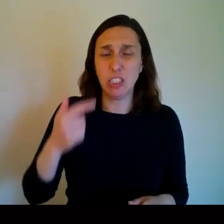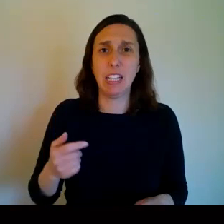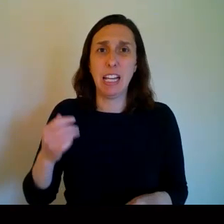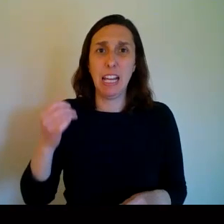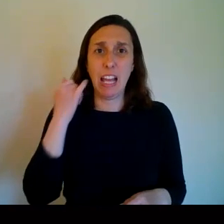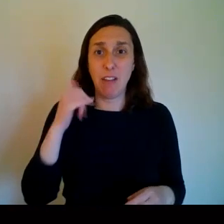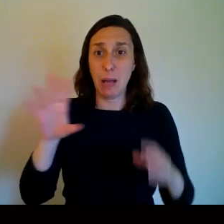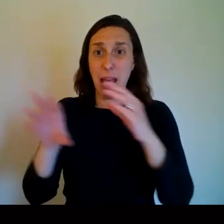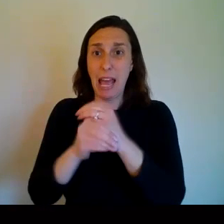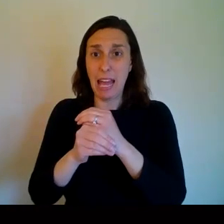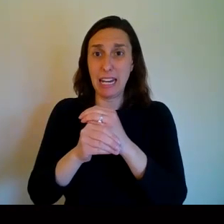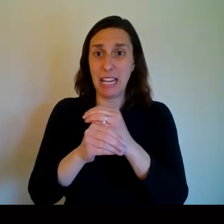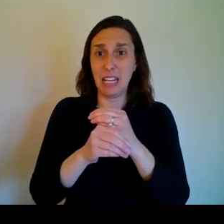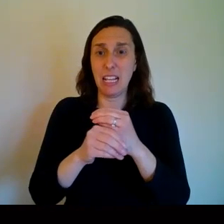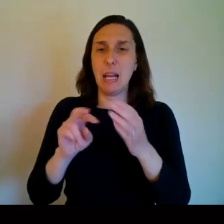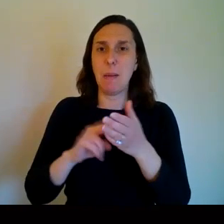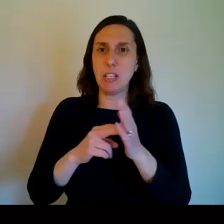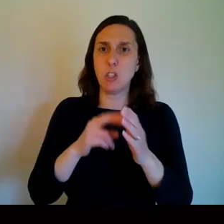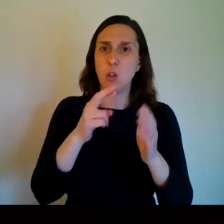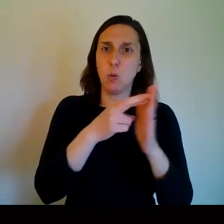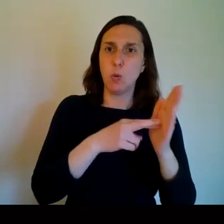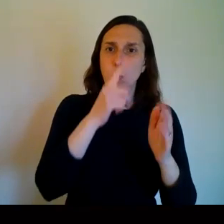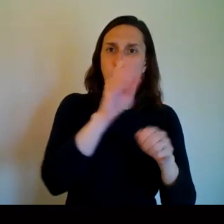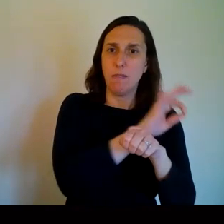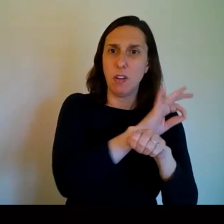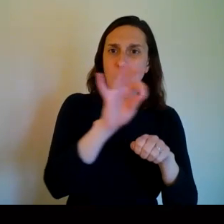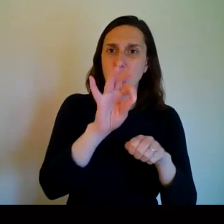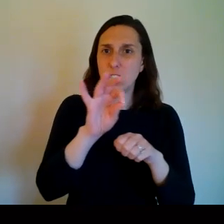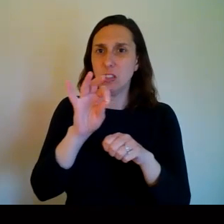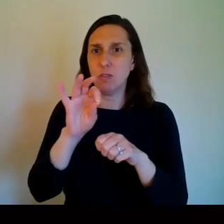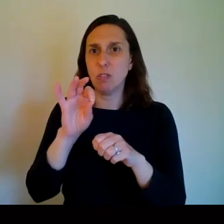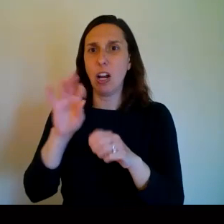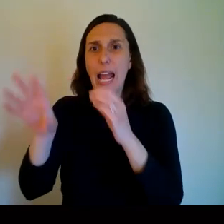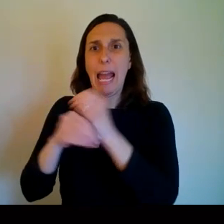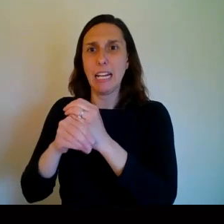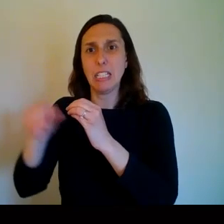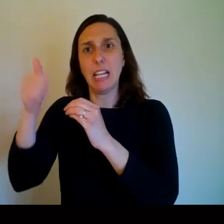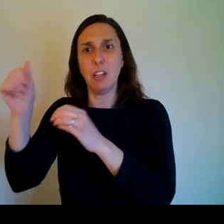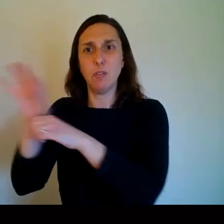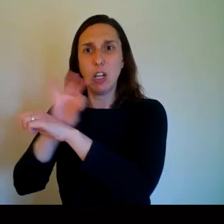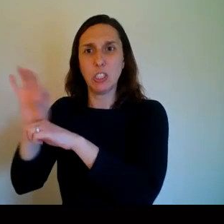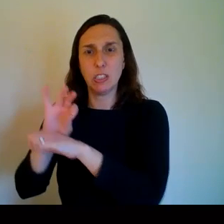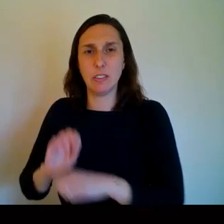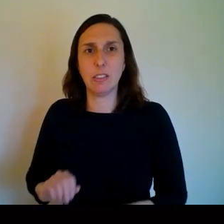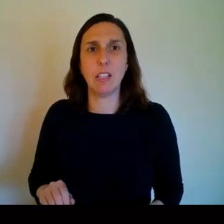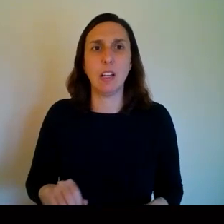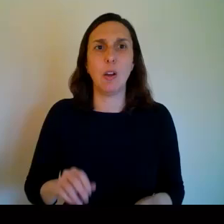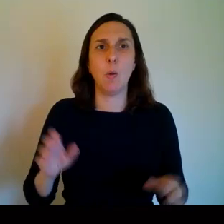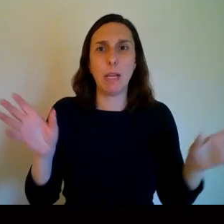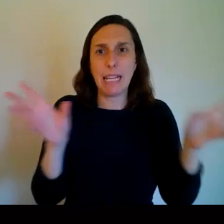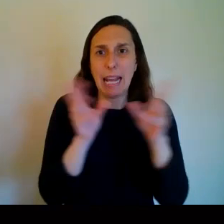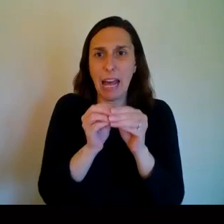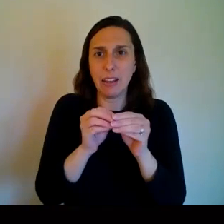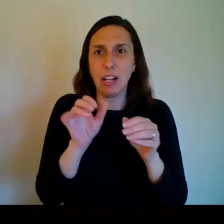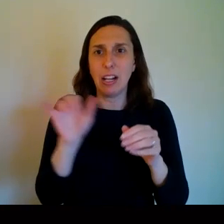one function are added to the rules of the other function, and we gather like terms. If we subtract functions, the rules